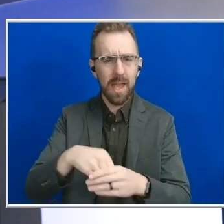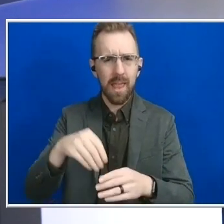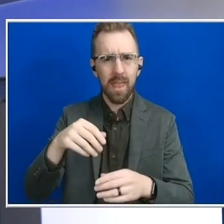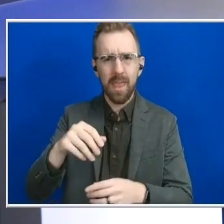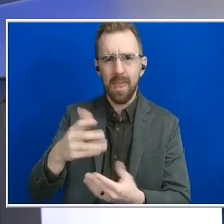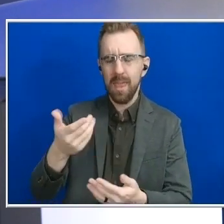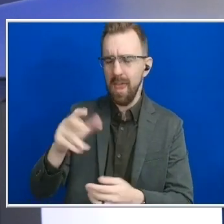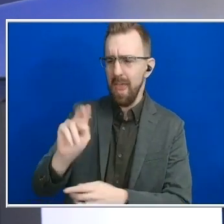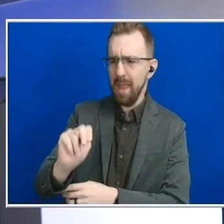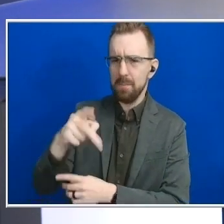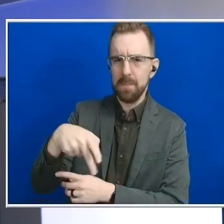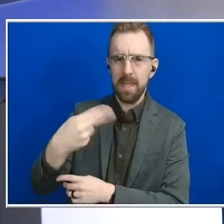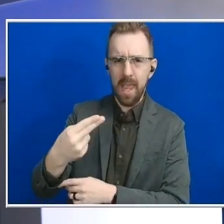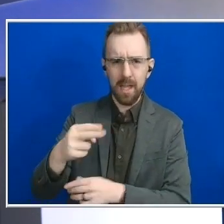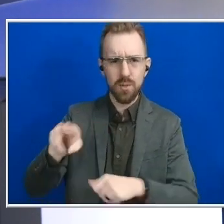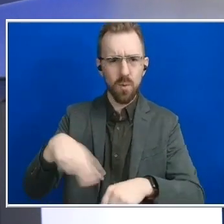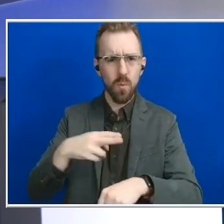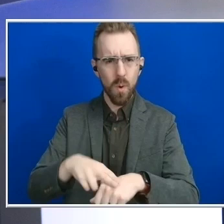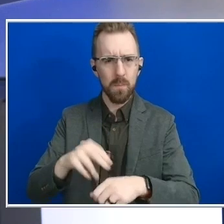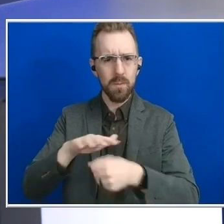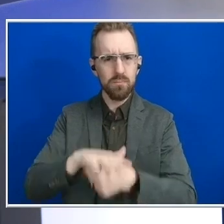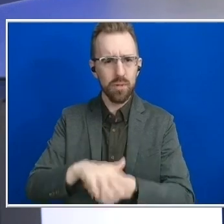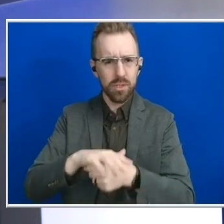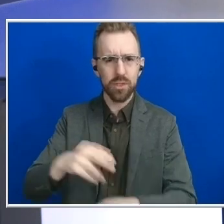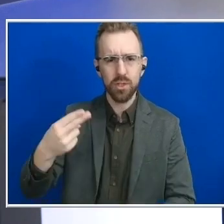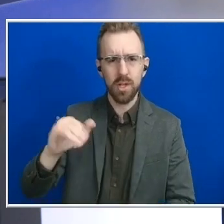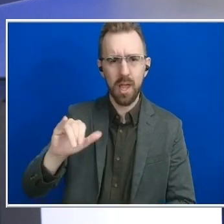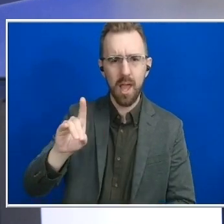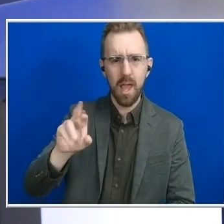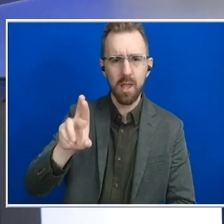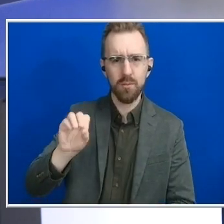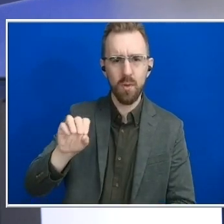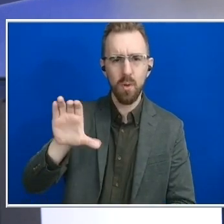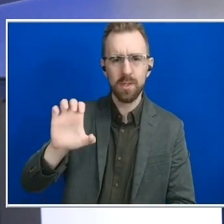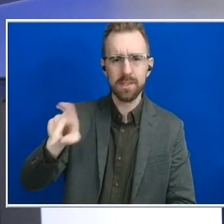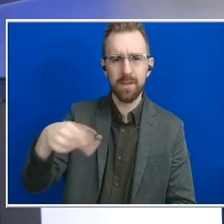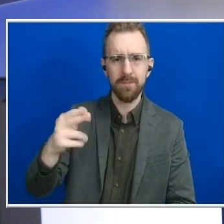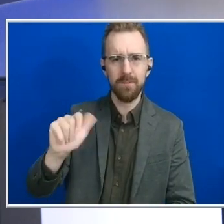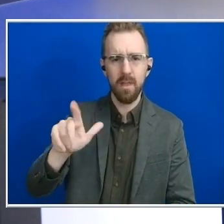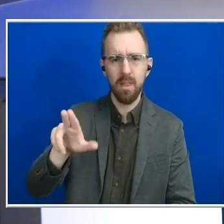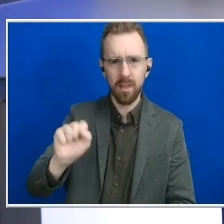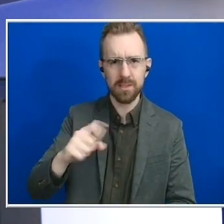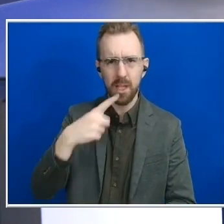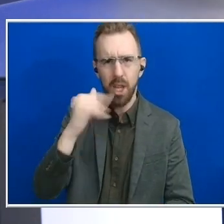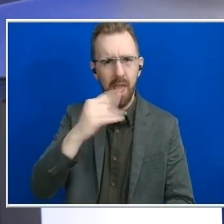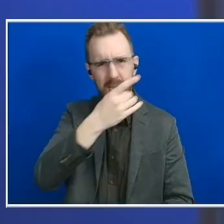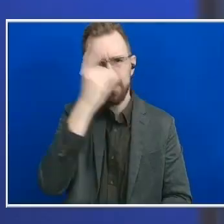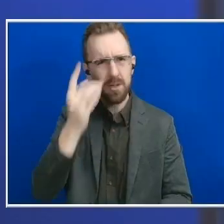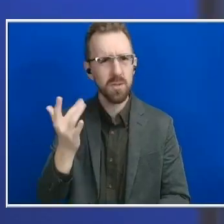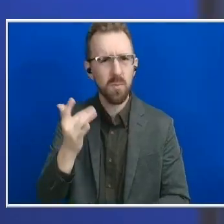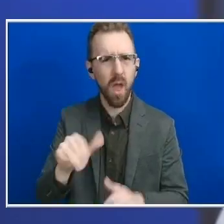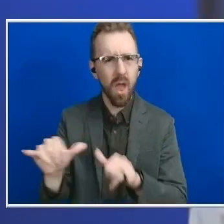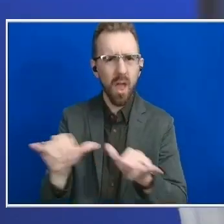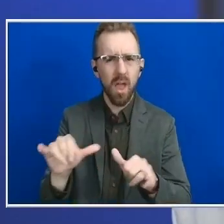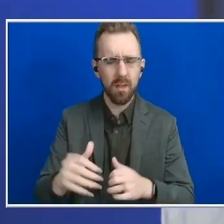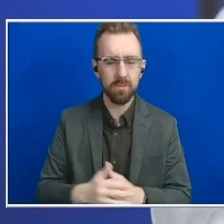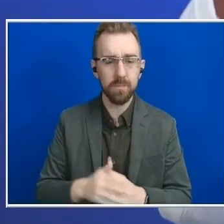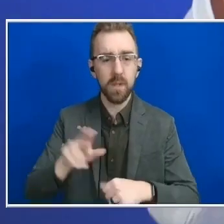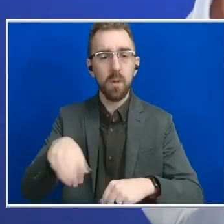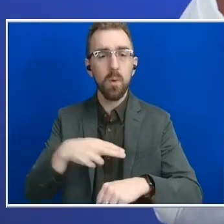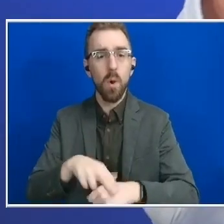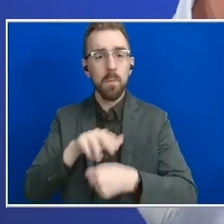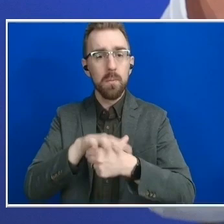pressure hydrocephalus? Right. Why is it often mistaken for dementia? Normal pressure hydrocephalus means